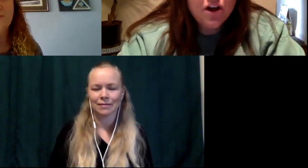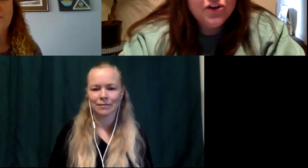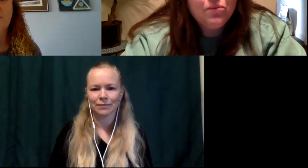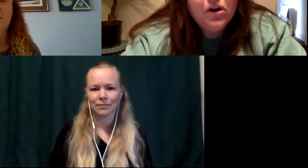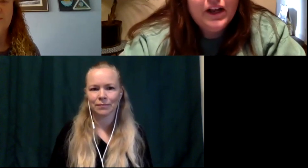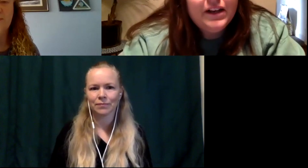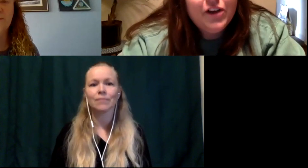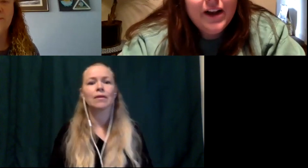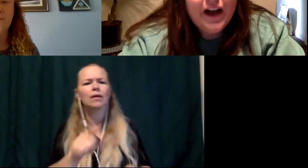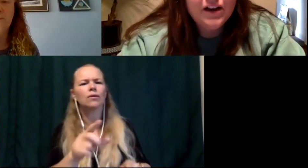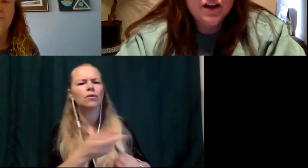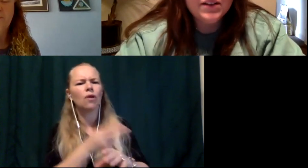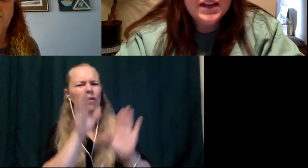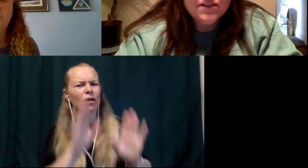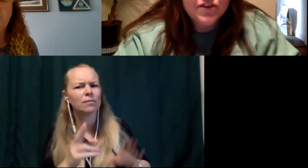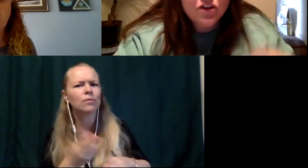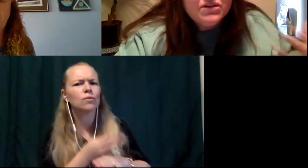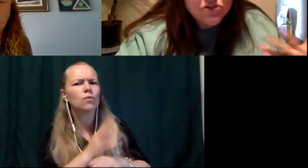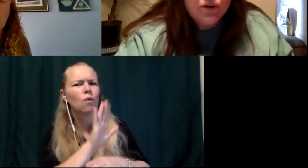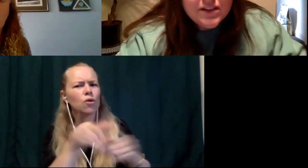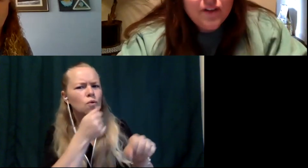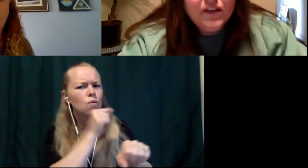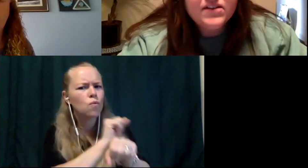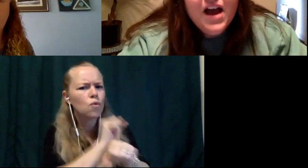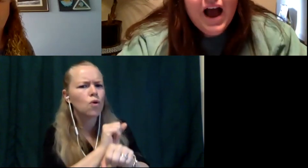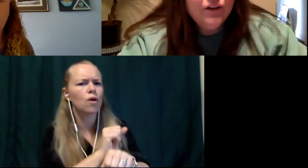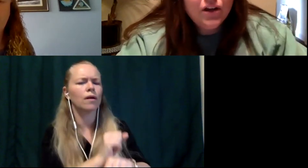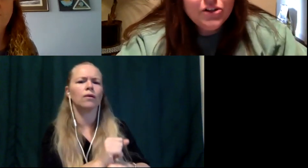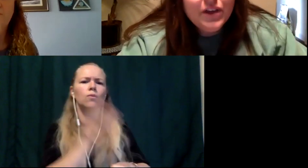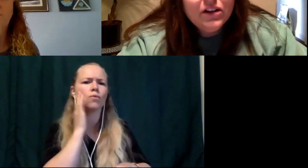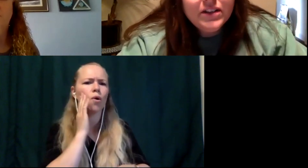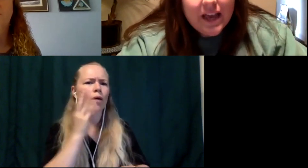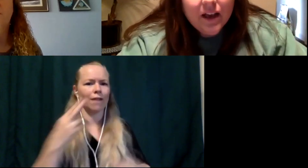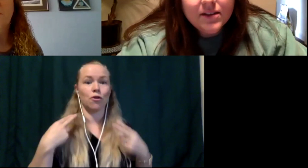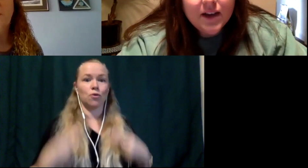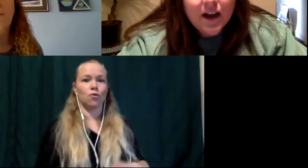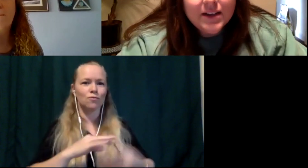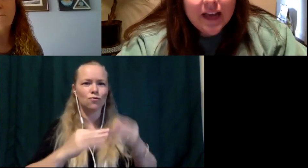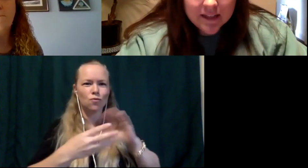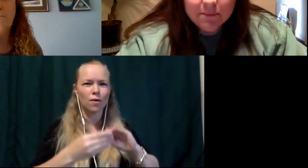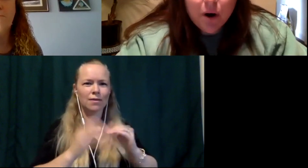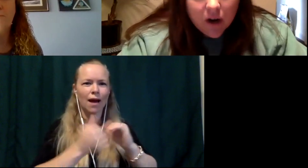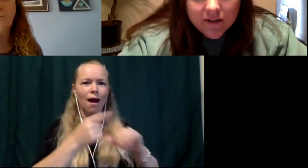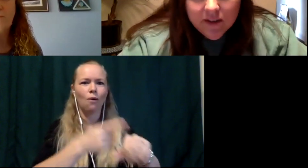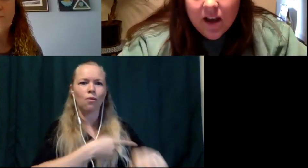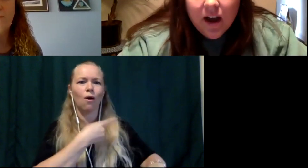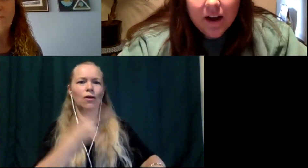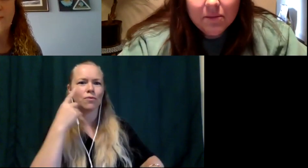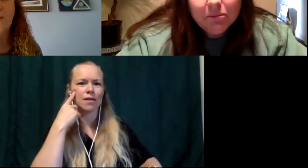based on all your work and you kind of got a sense of the human stories of all this, how long do you think it'll take us to get to